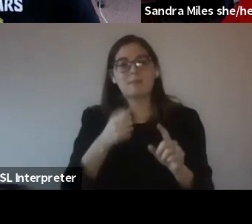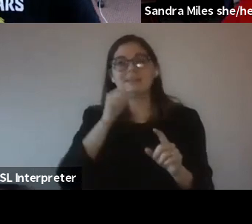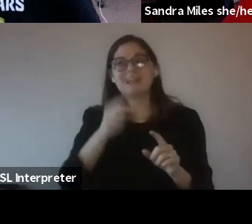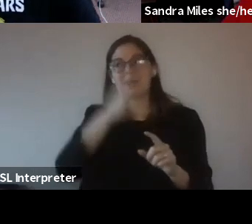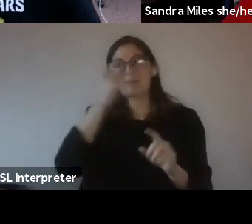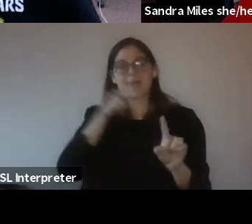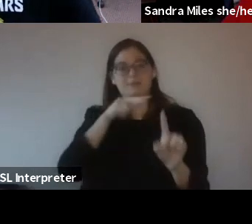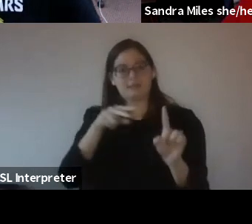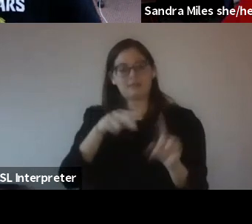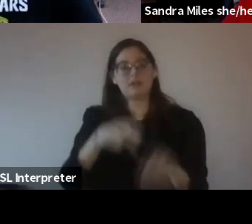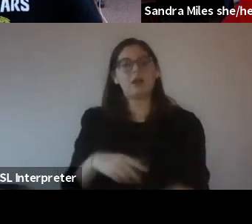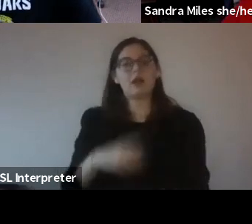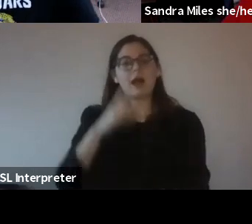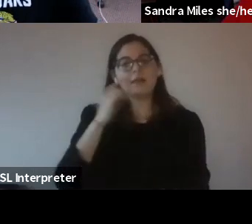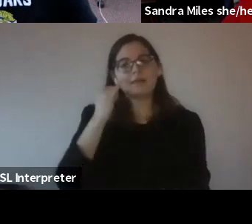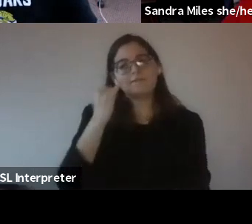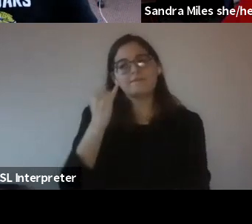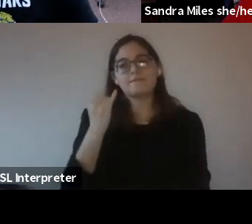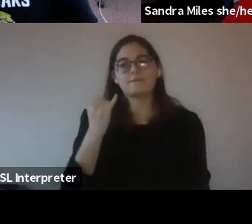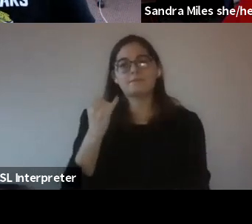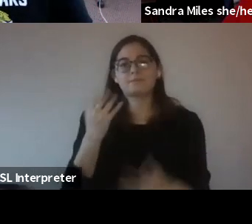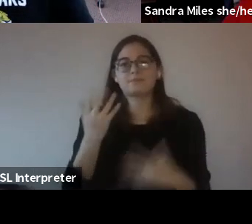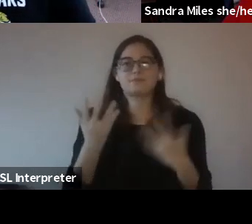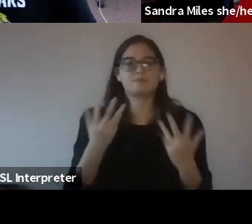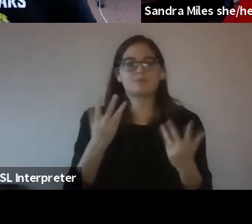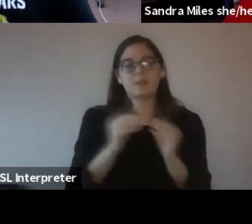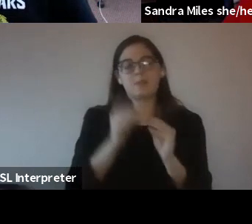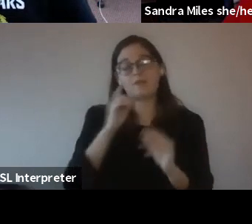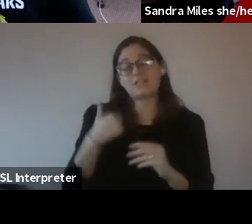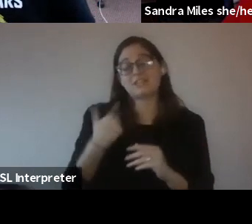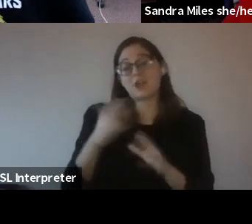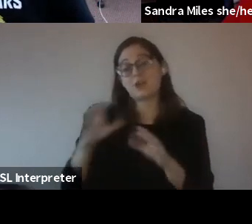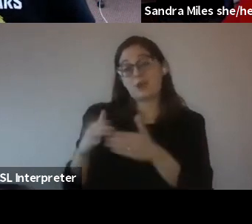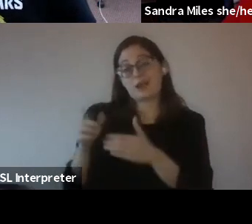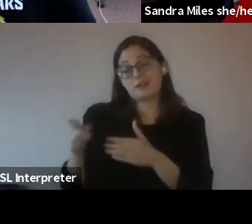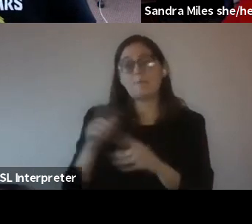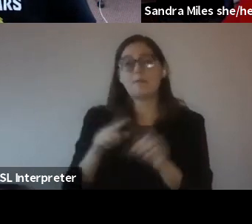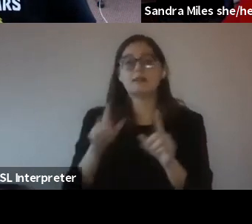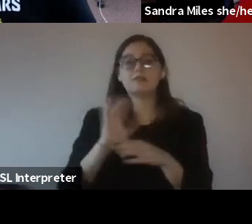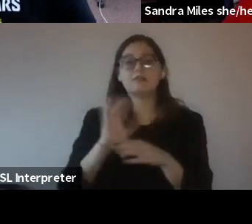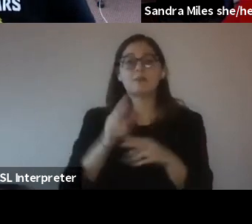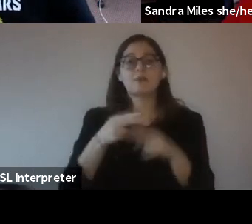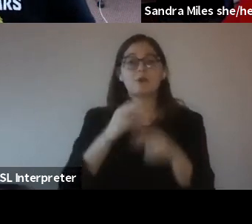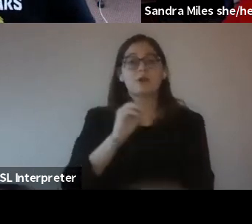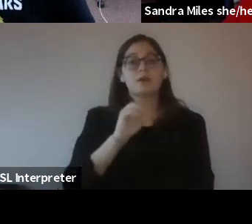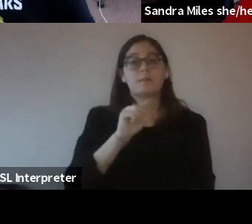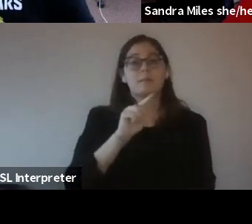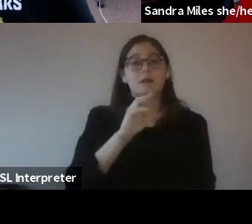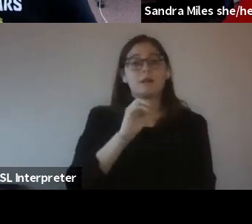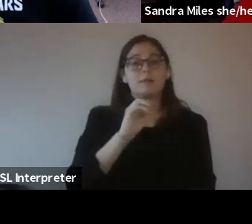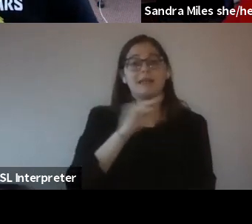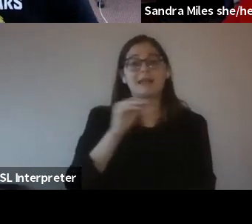And I think if, I mean, this is probably for more of the younger crowd, but there's a film called Malcolm and Marie that just dropped